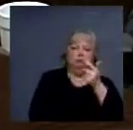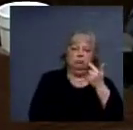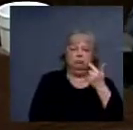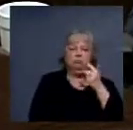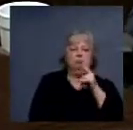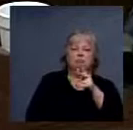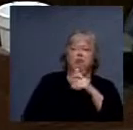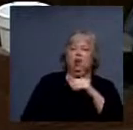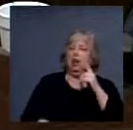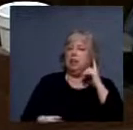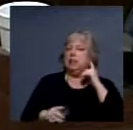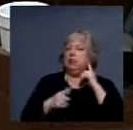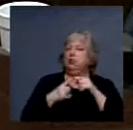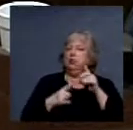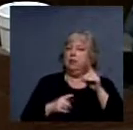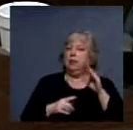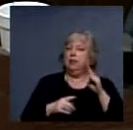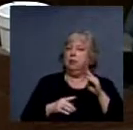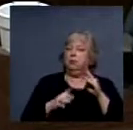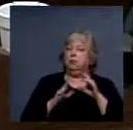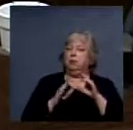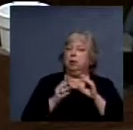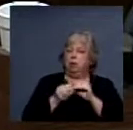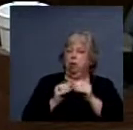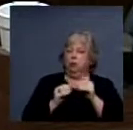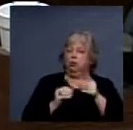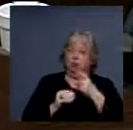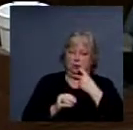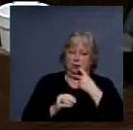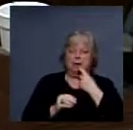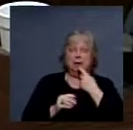listening to the decibel readings you gave, would that noise